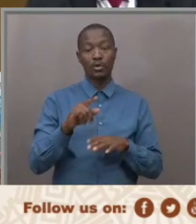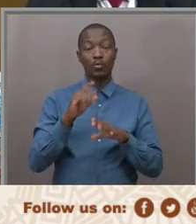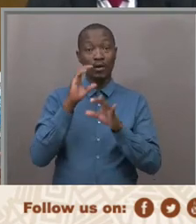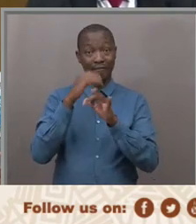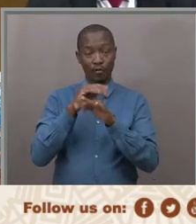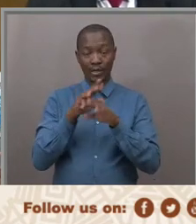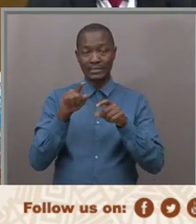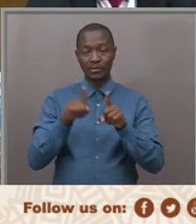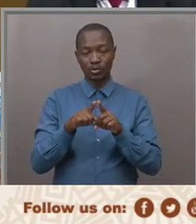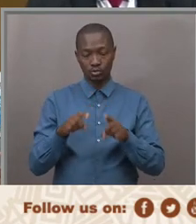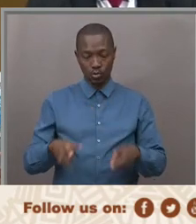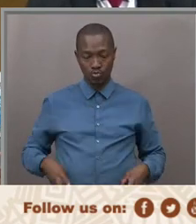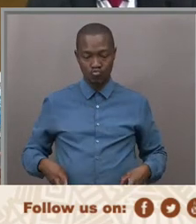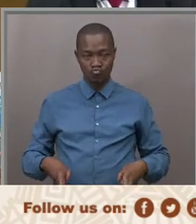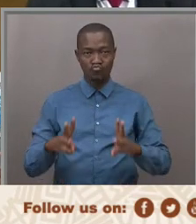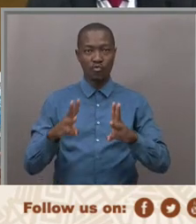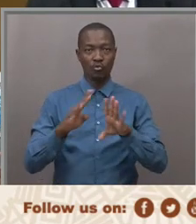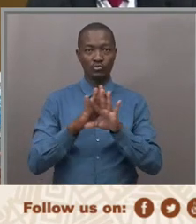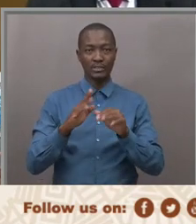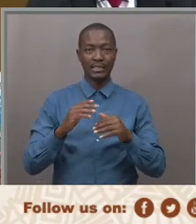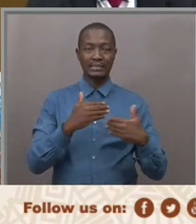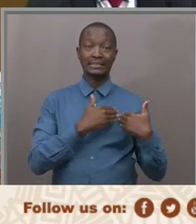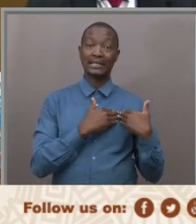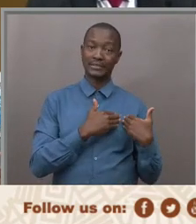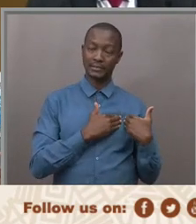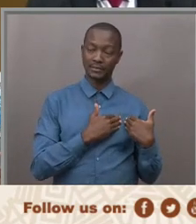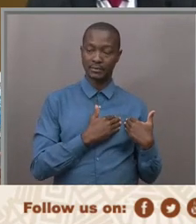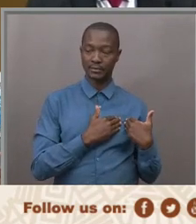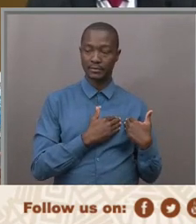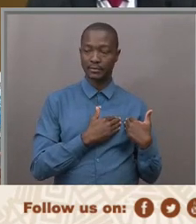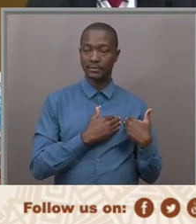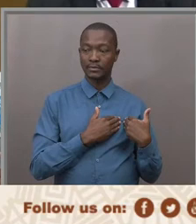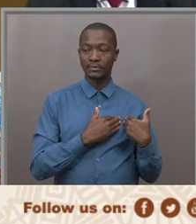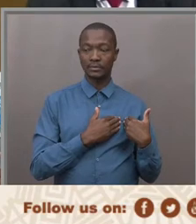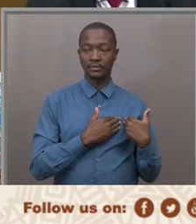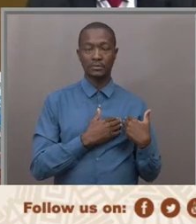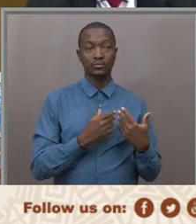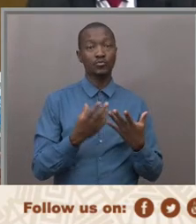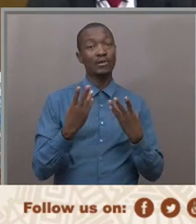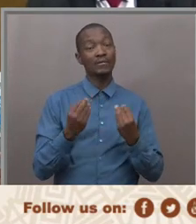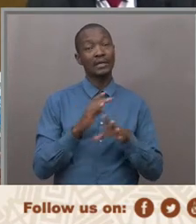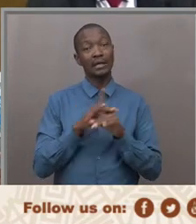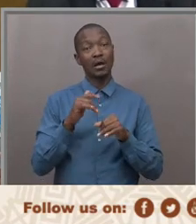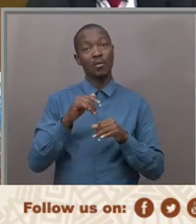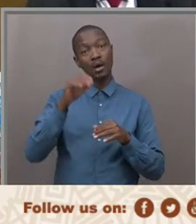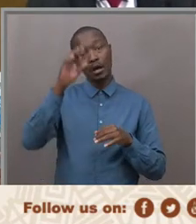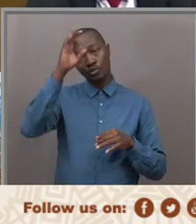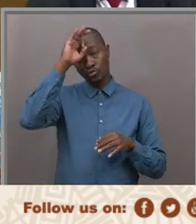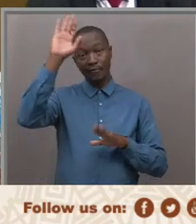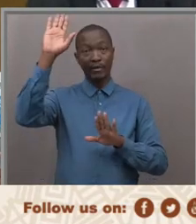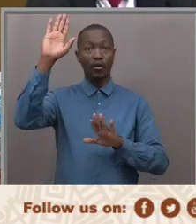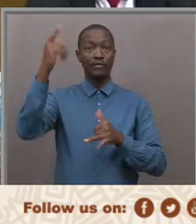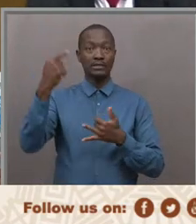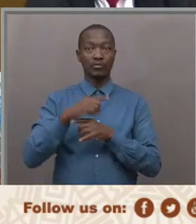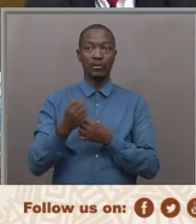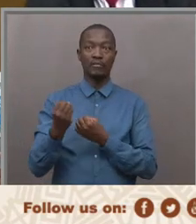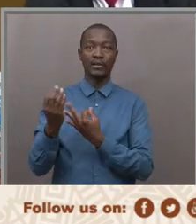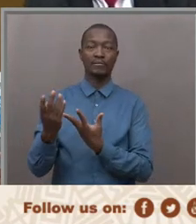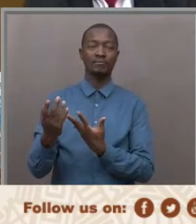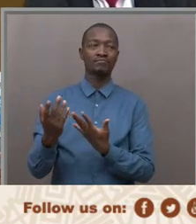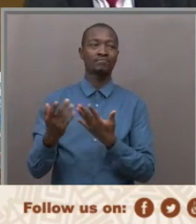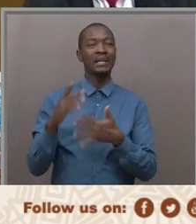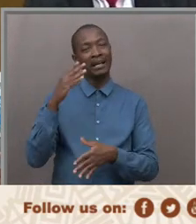safety. We have helped our traffic officers by providing